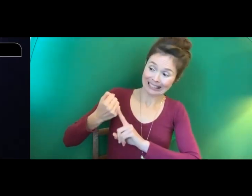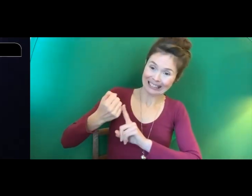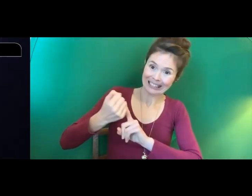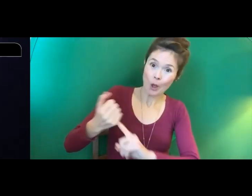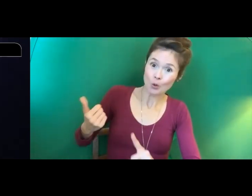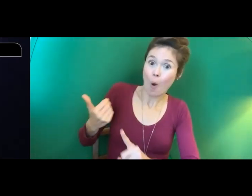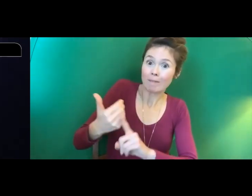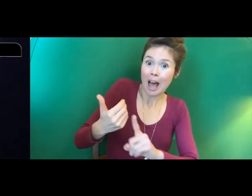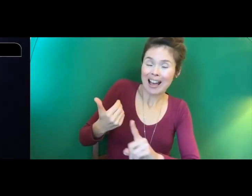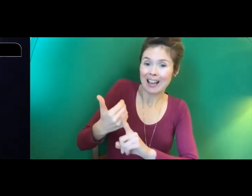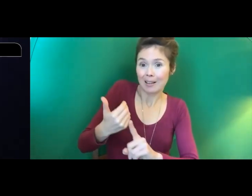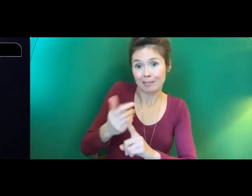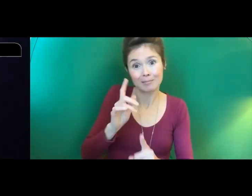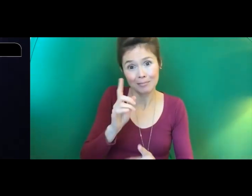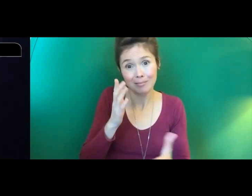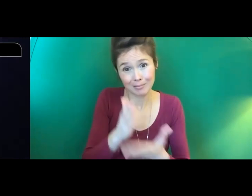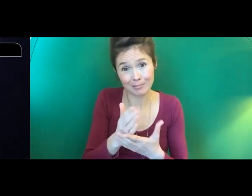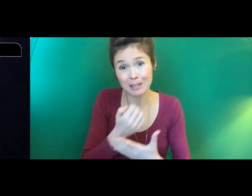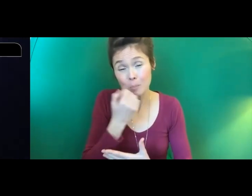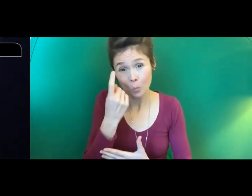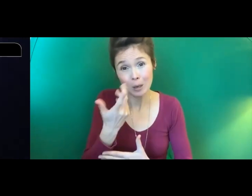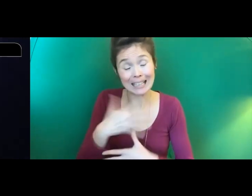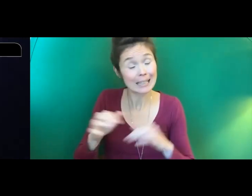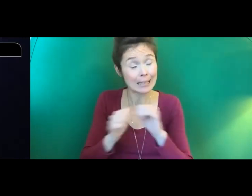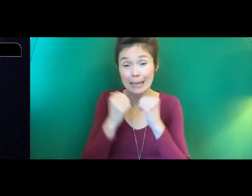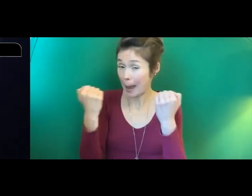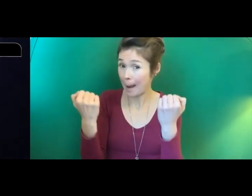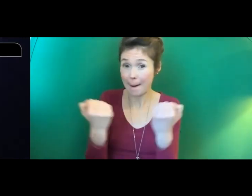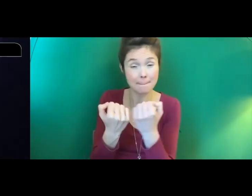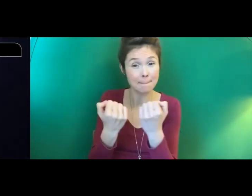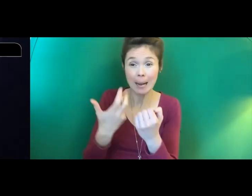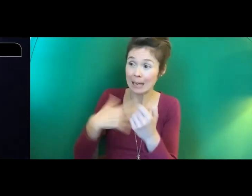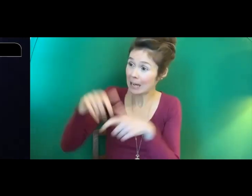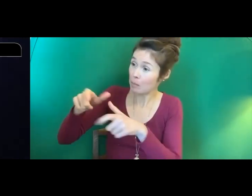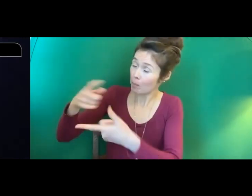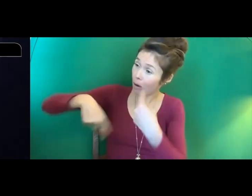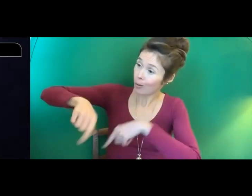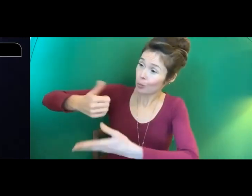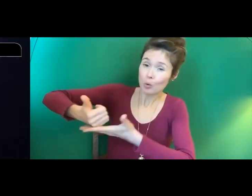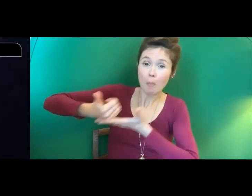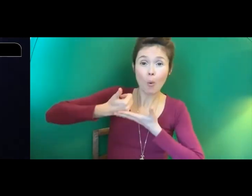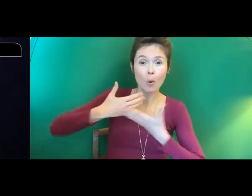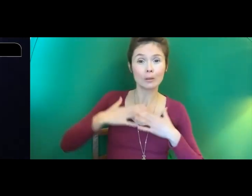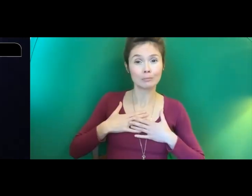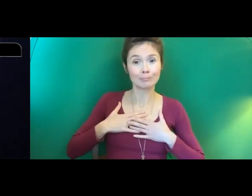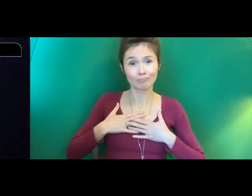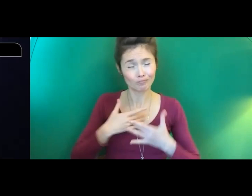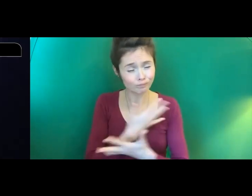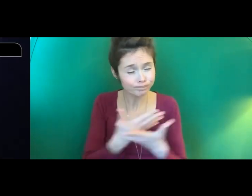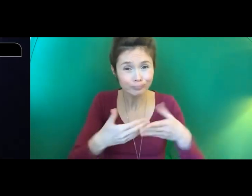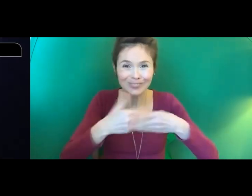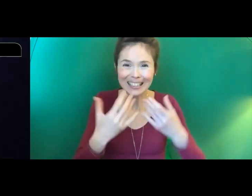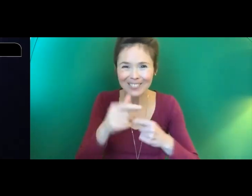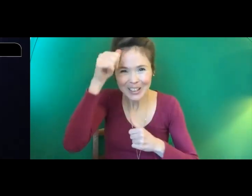actually, you need people who support you. And I've got many friends here